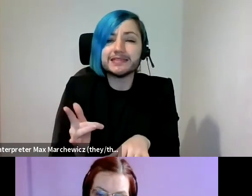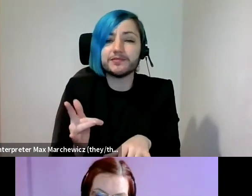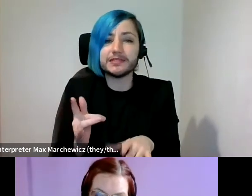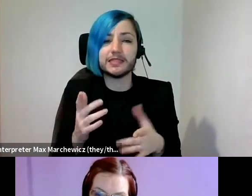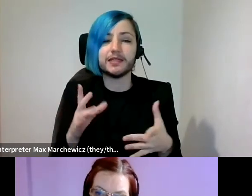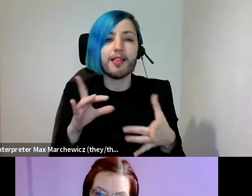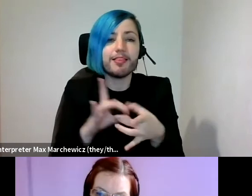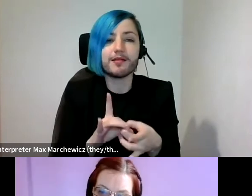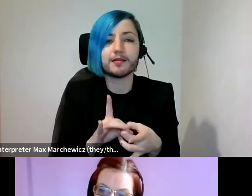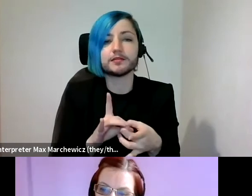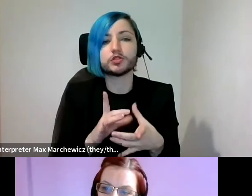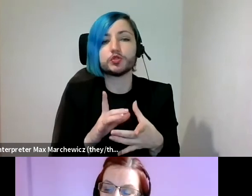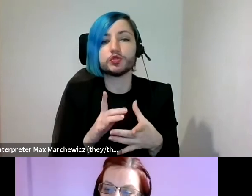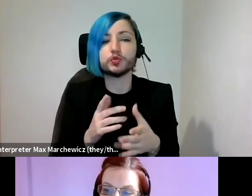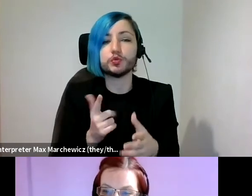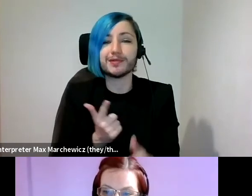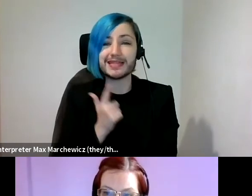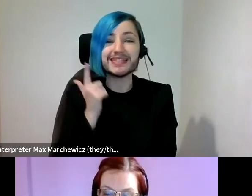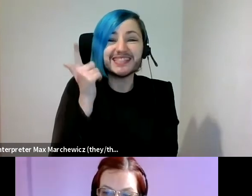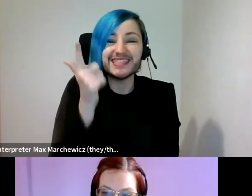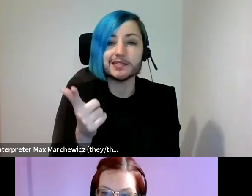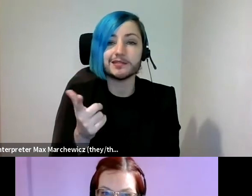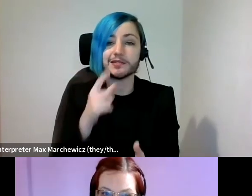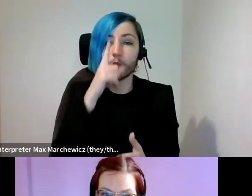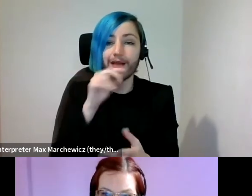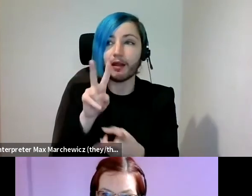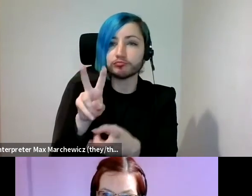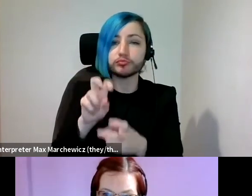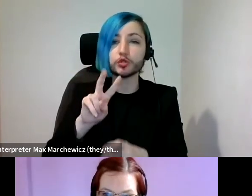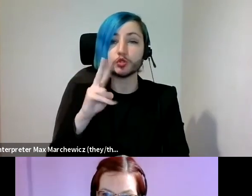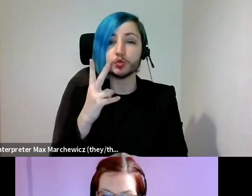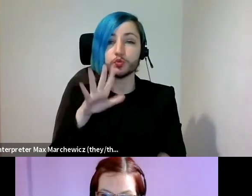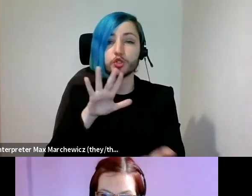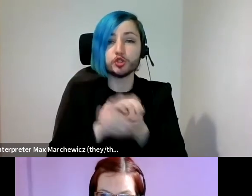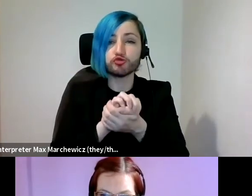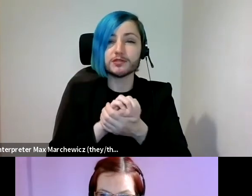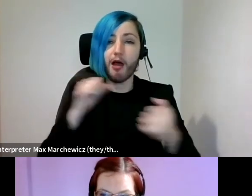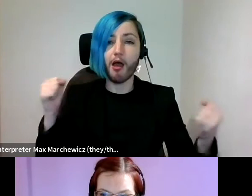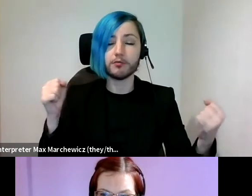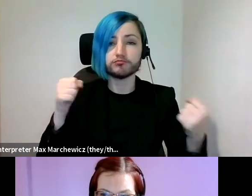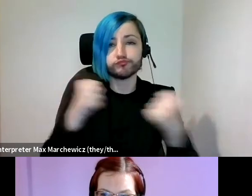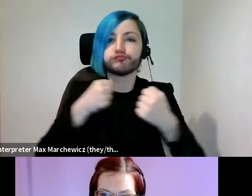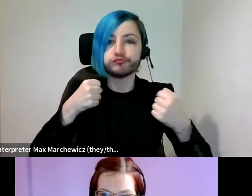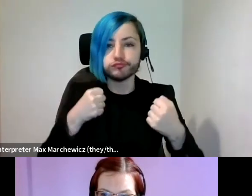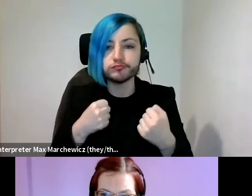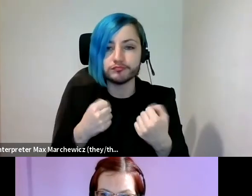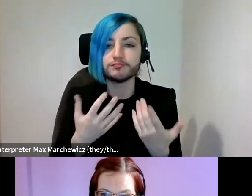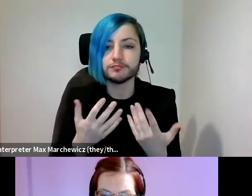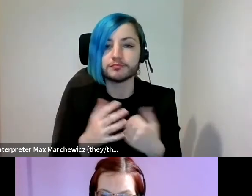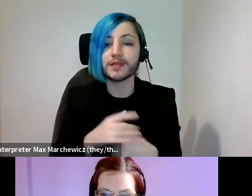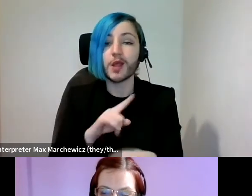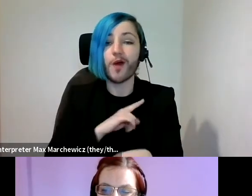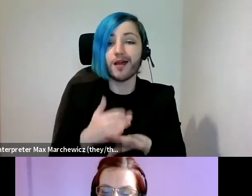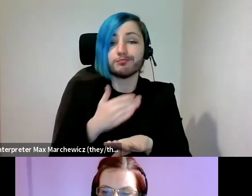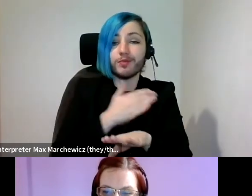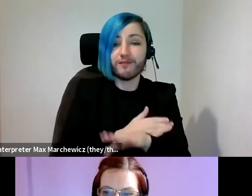the distance to which we could detect 2 neutron stars colliding. And that's because before we made a